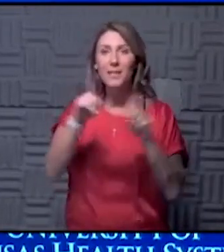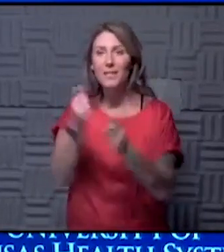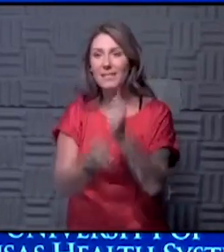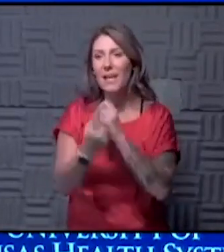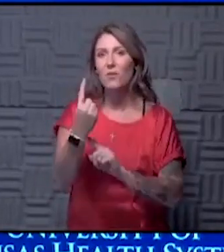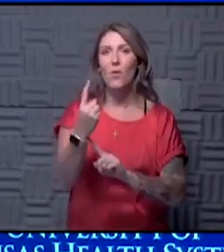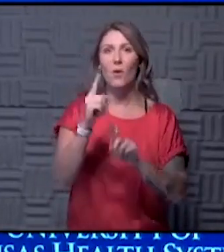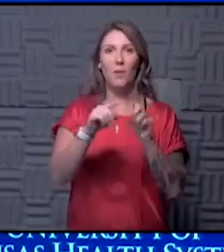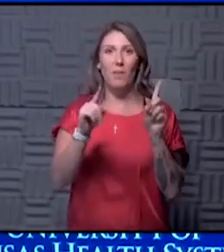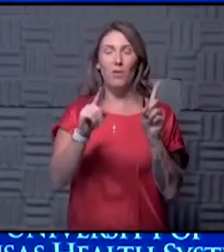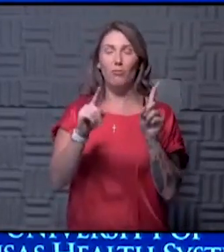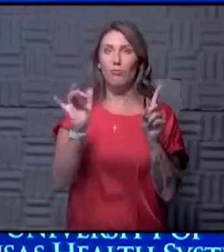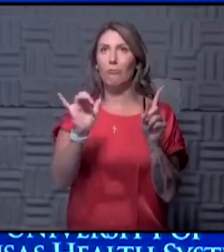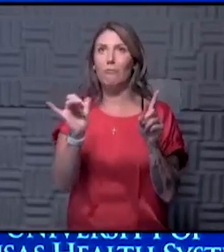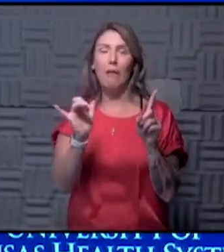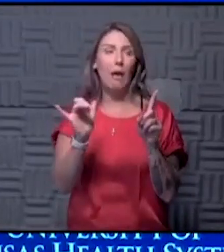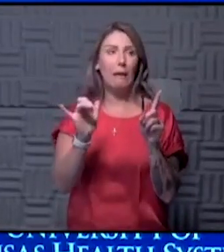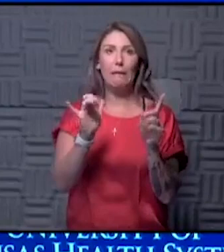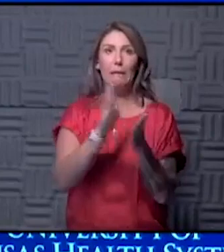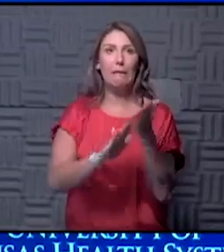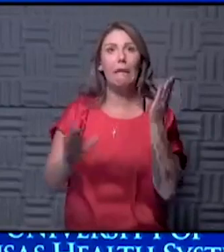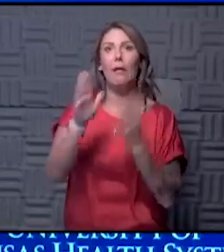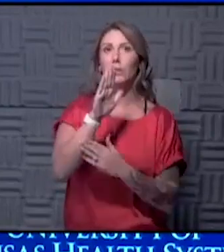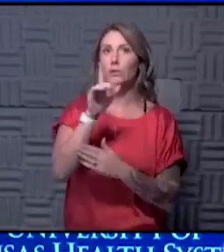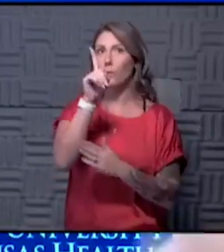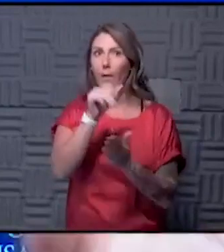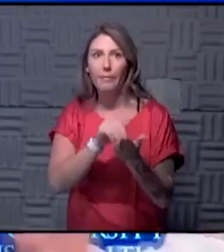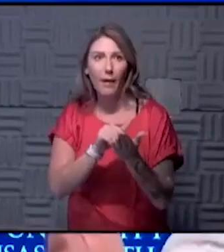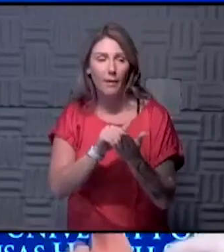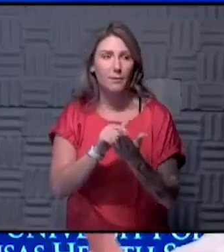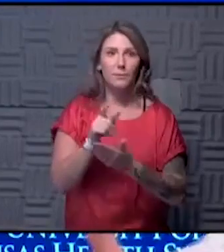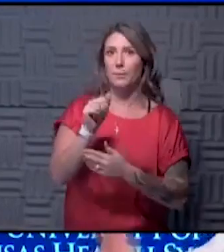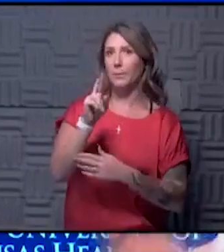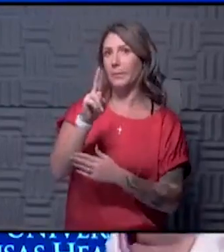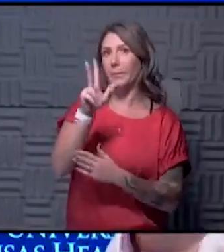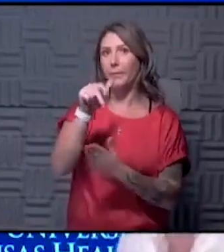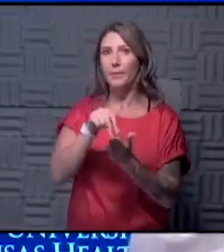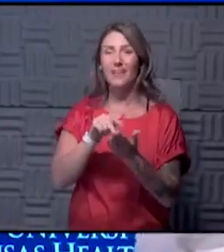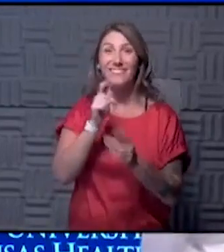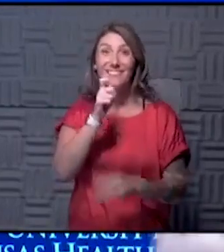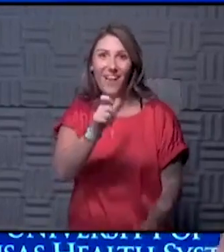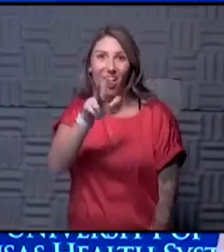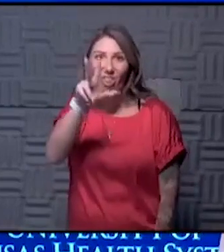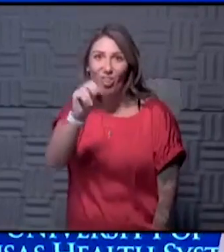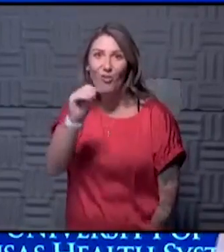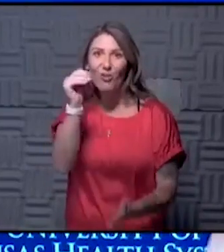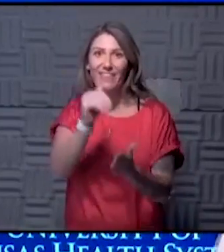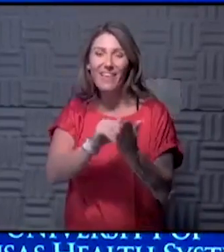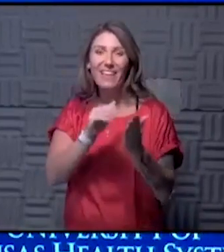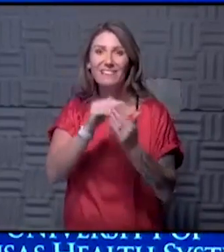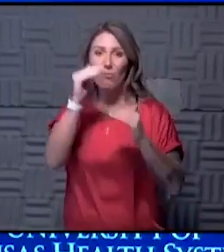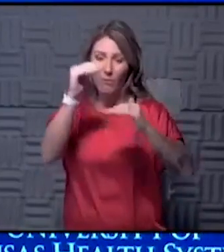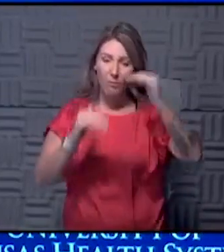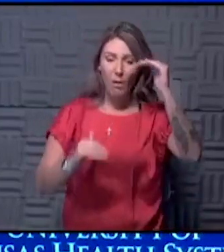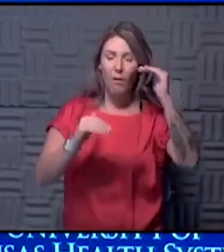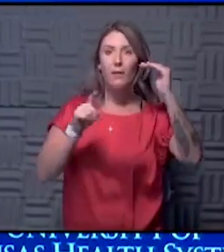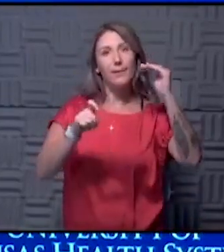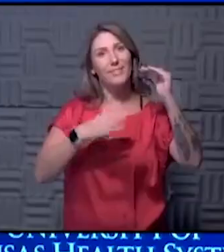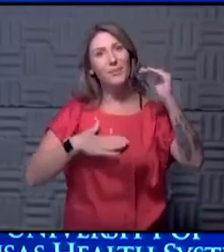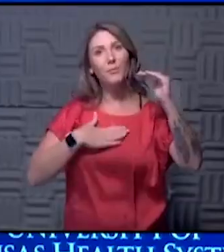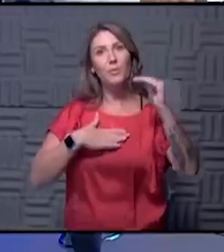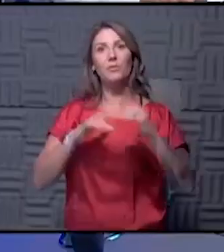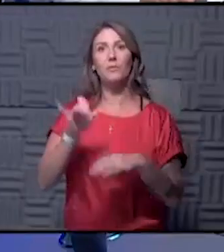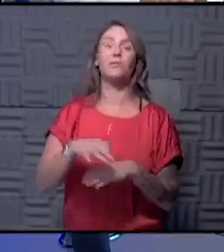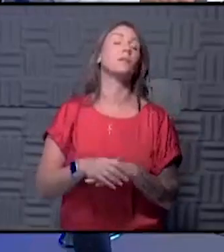they're all like colleges of 1,000 or 3,000 or something like that, not 30,000. I mean, there's a scale difference here that we have to appreciate.